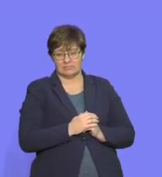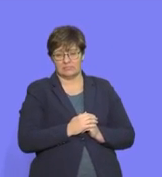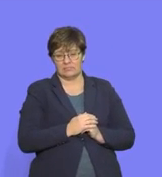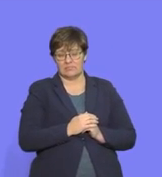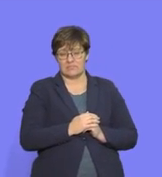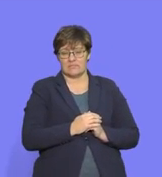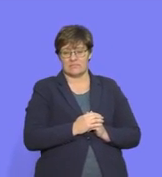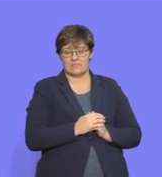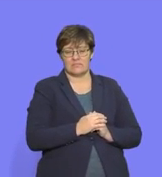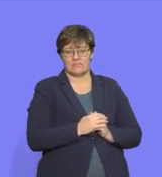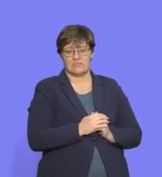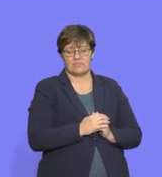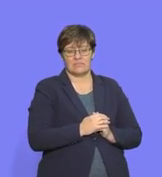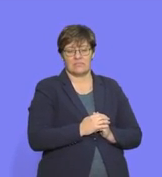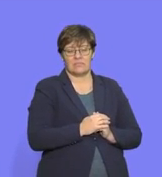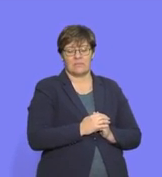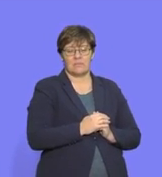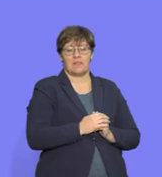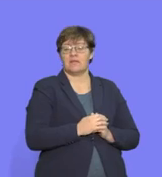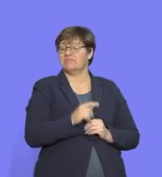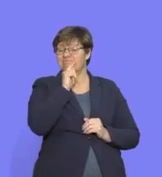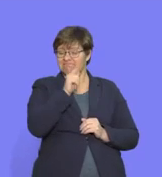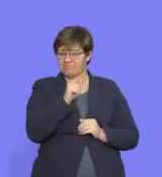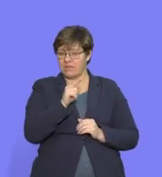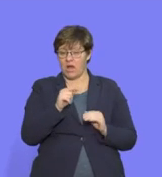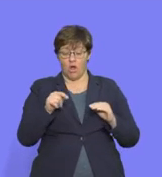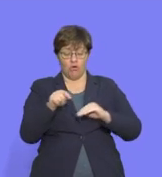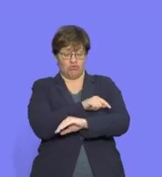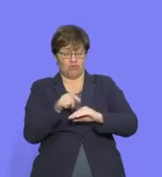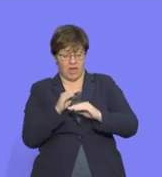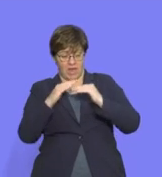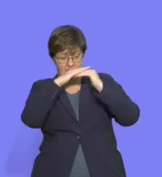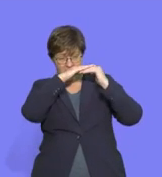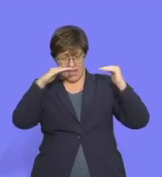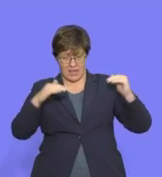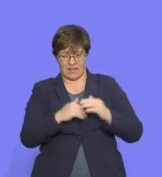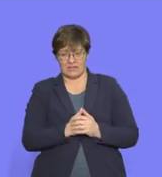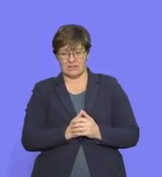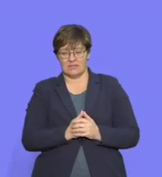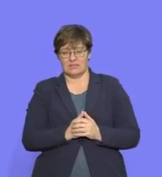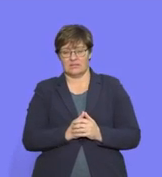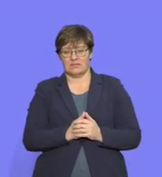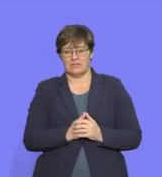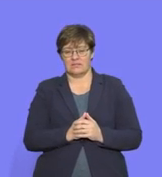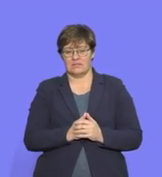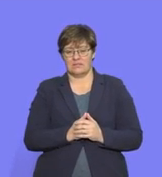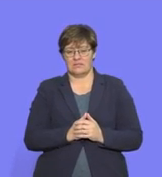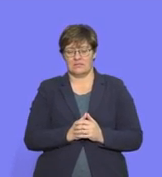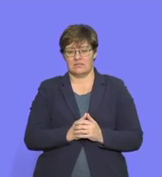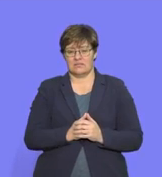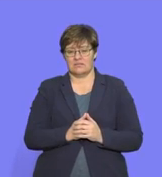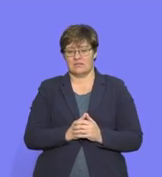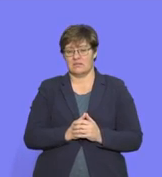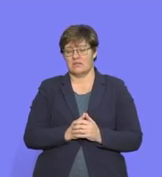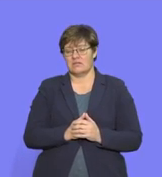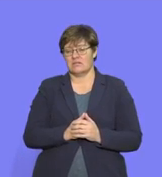bit sexist here. So I'm going to take my ruler. I don't have a ruler, but I'm going to judge. And this is the highest